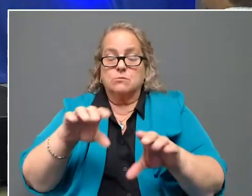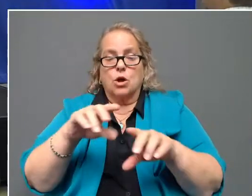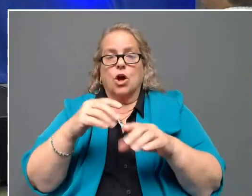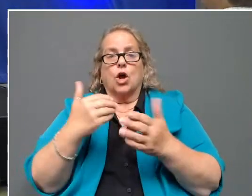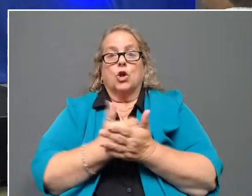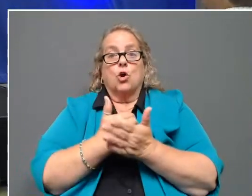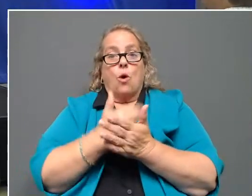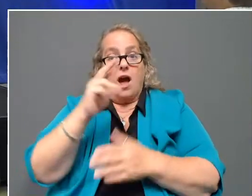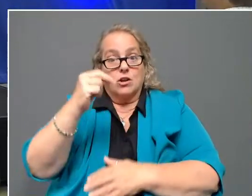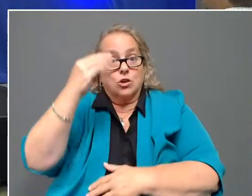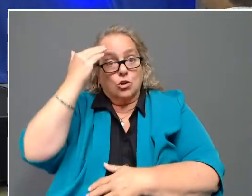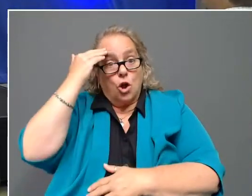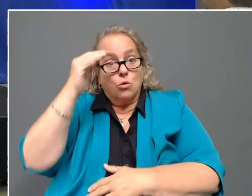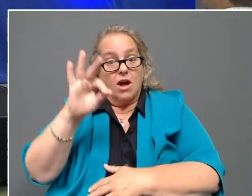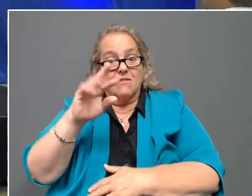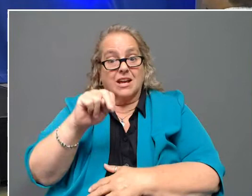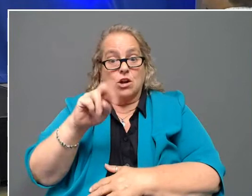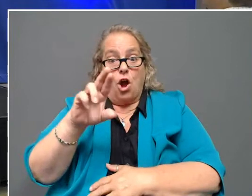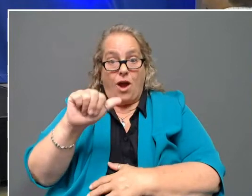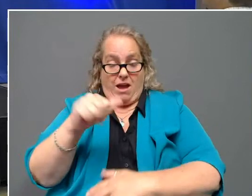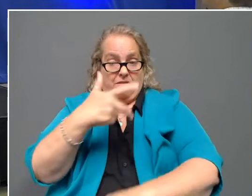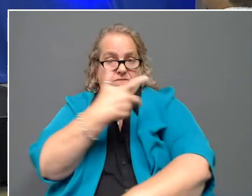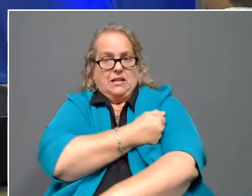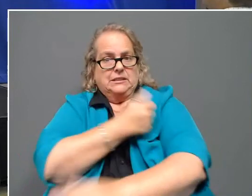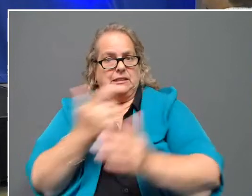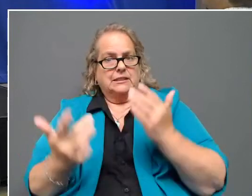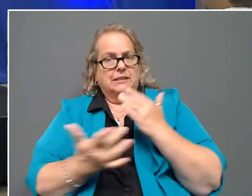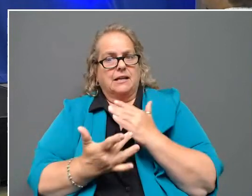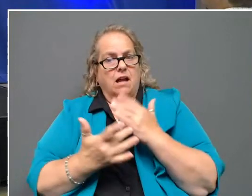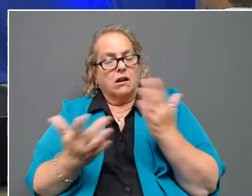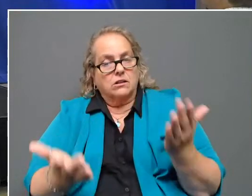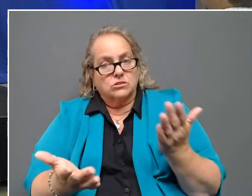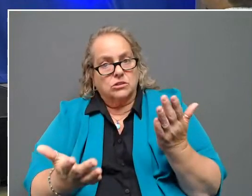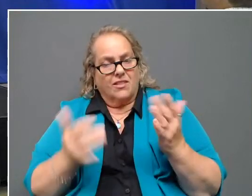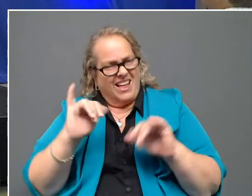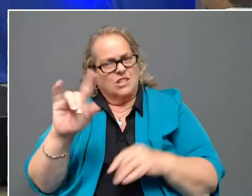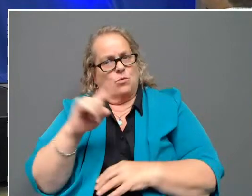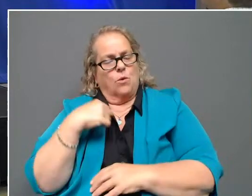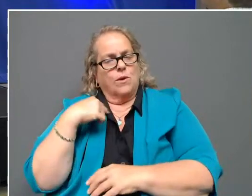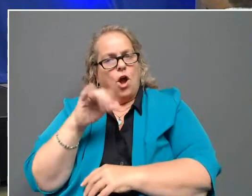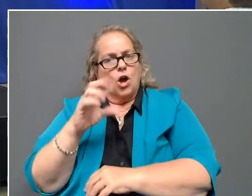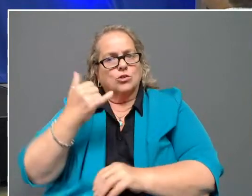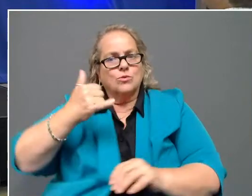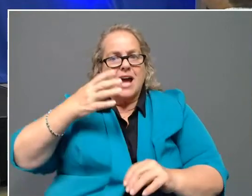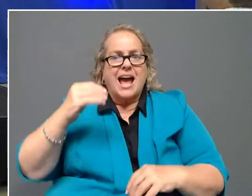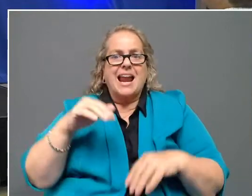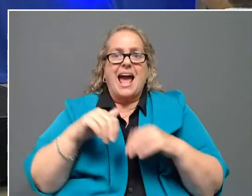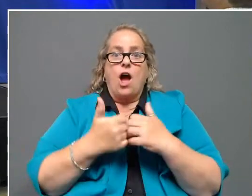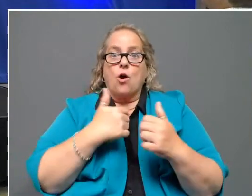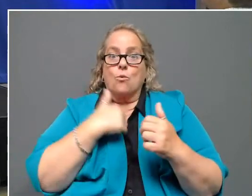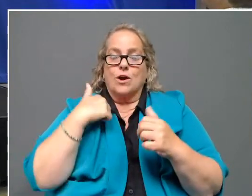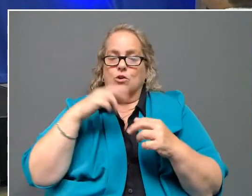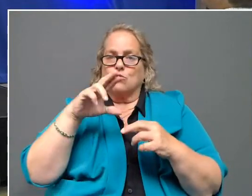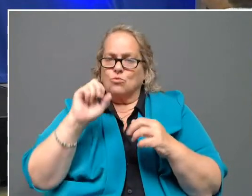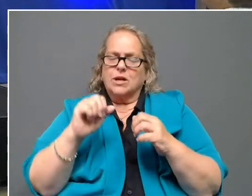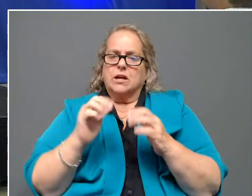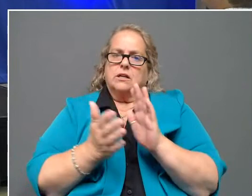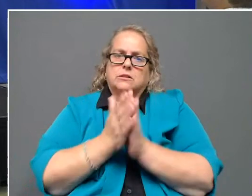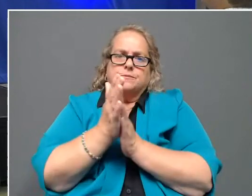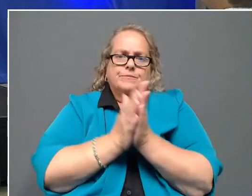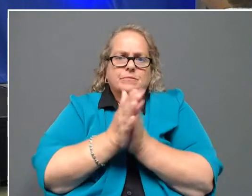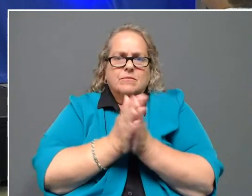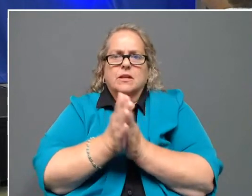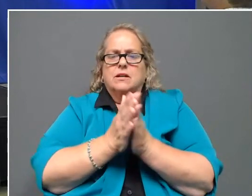technology. That's where we are today. So, and also how we've reinvigorated families, created 3 million